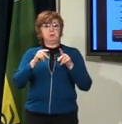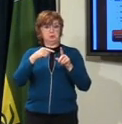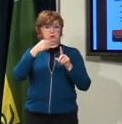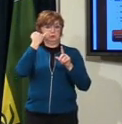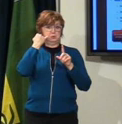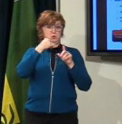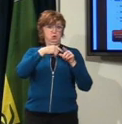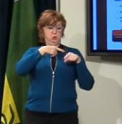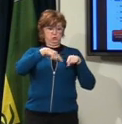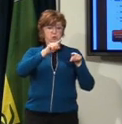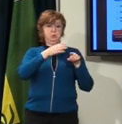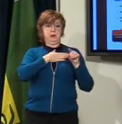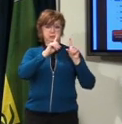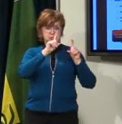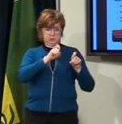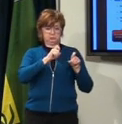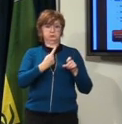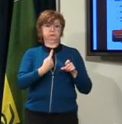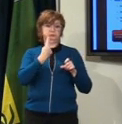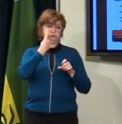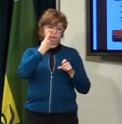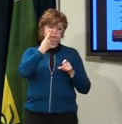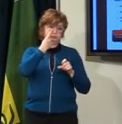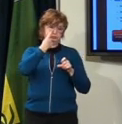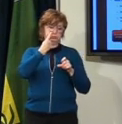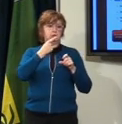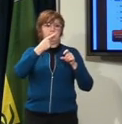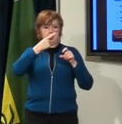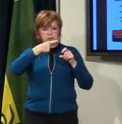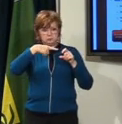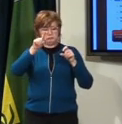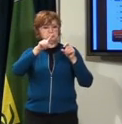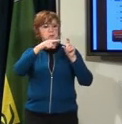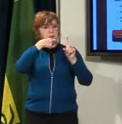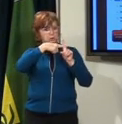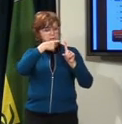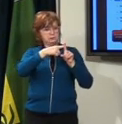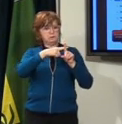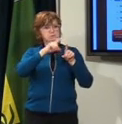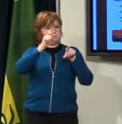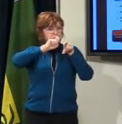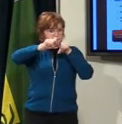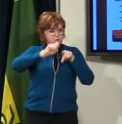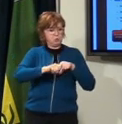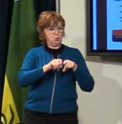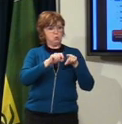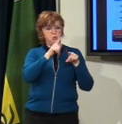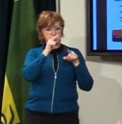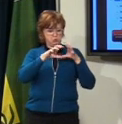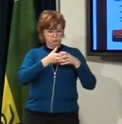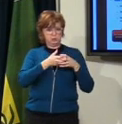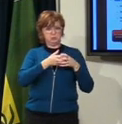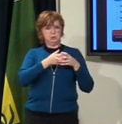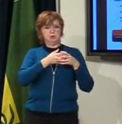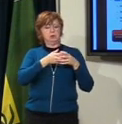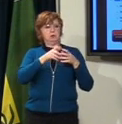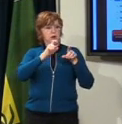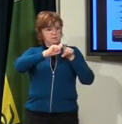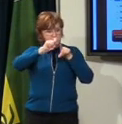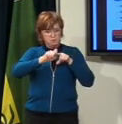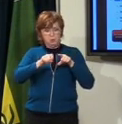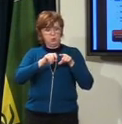is identified and is in isolation, we are using mostly supplementary